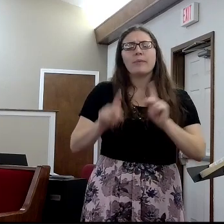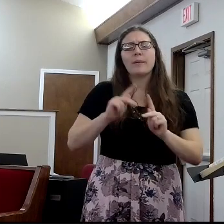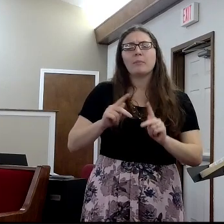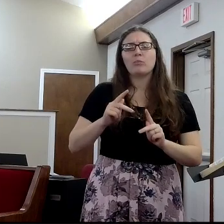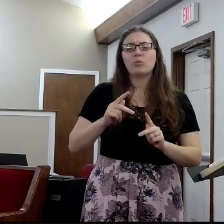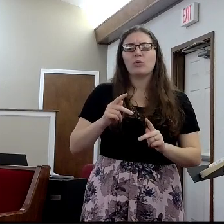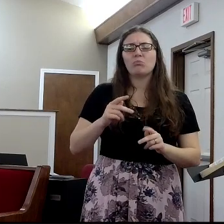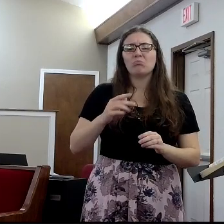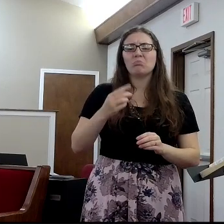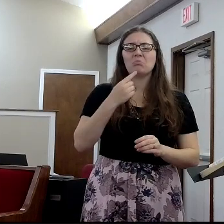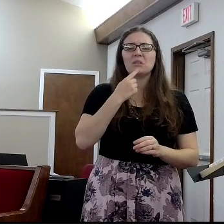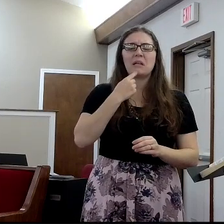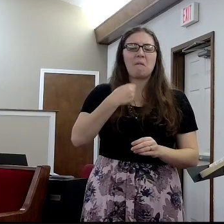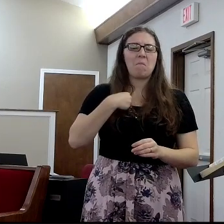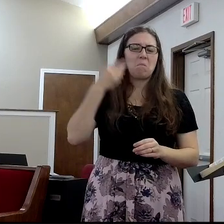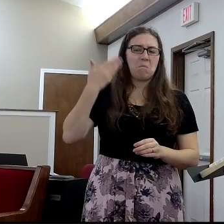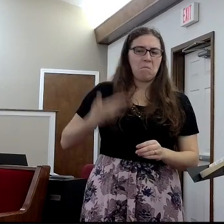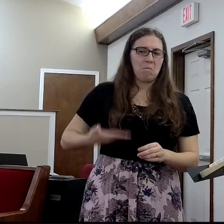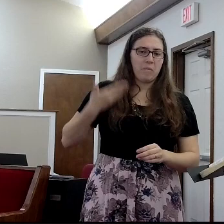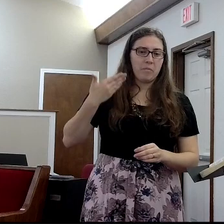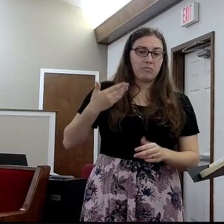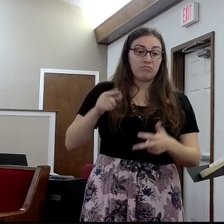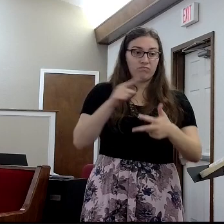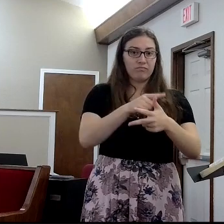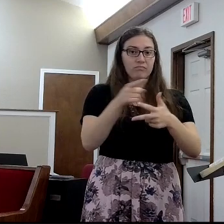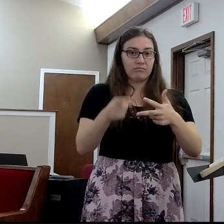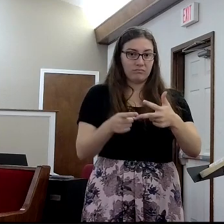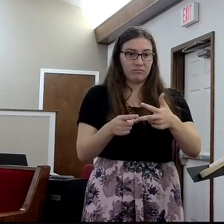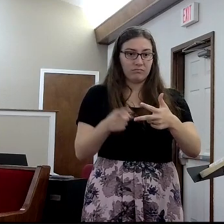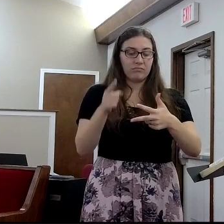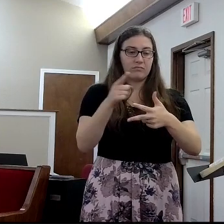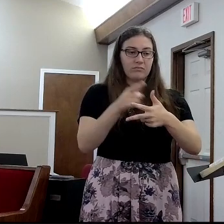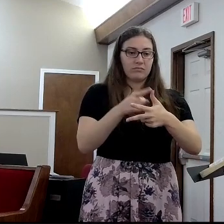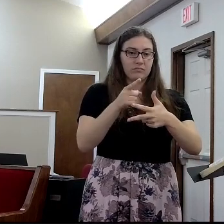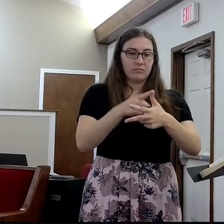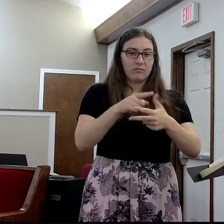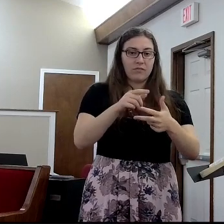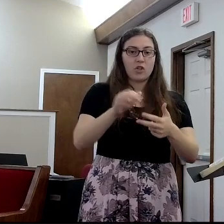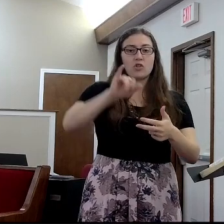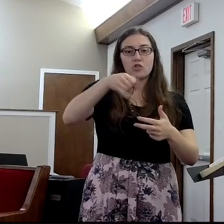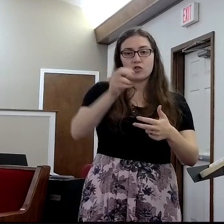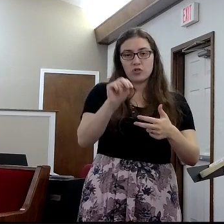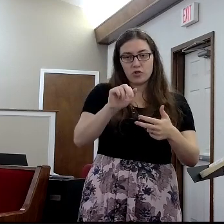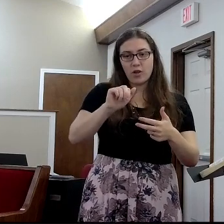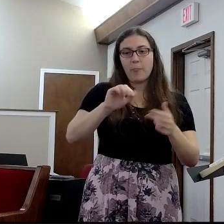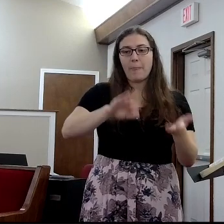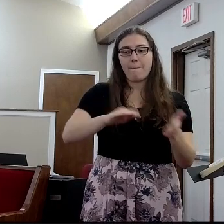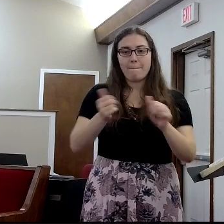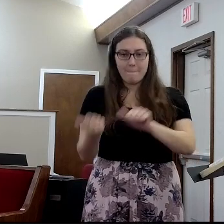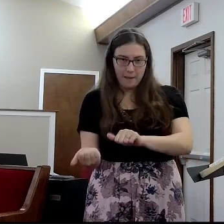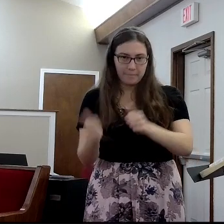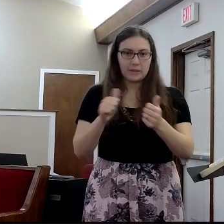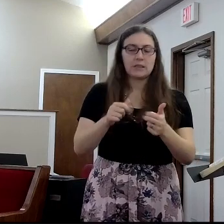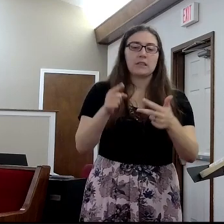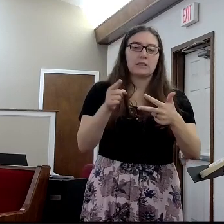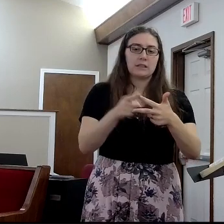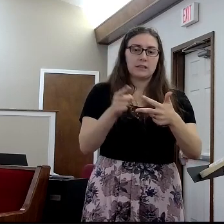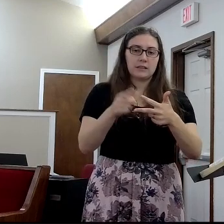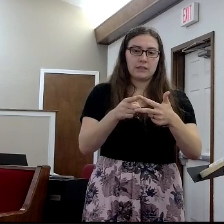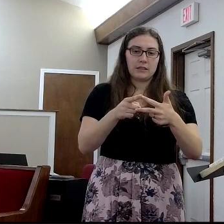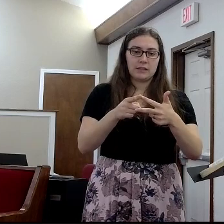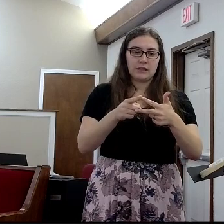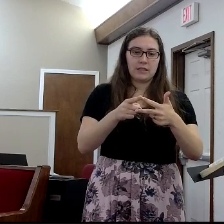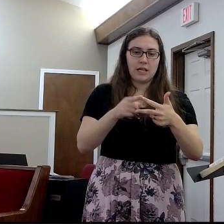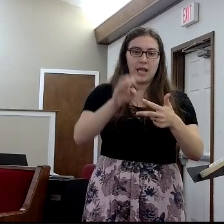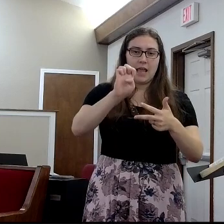do men say that I am? And they answered, John the Baptist, but some say Elias, and others one of the prophets.